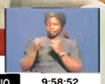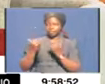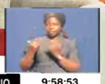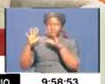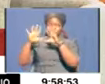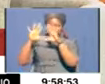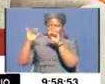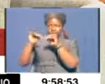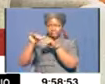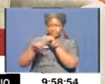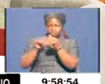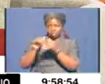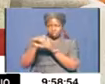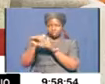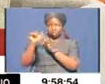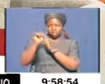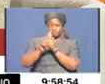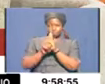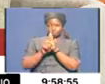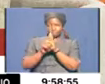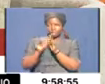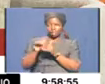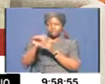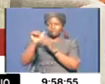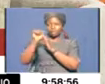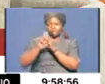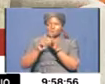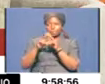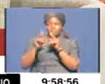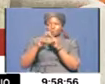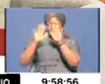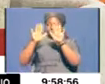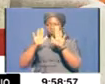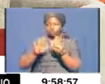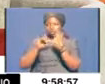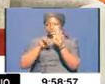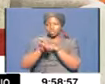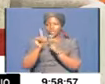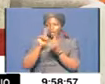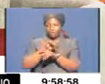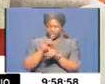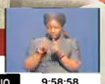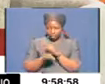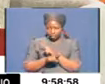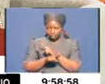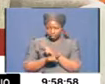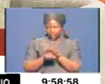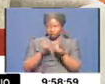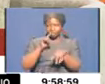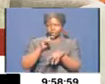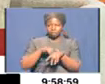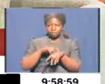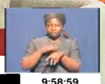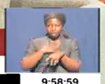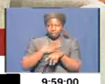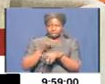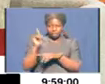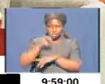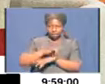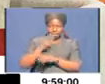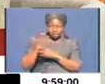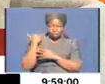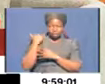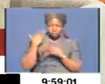about leadership. Leadership is key in everything. During our days, the people who are